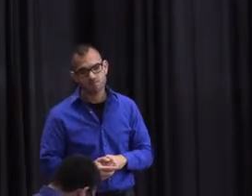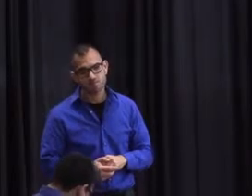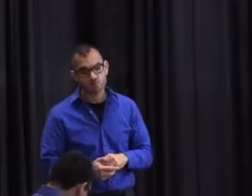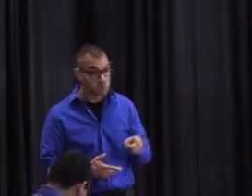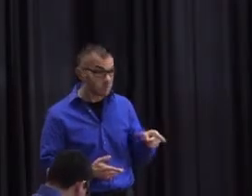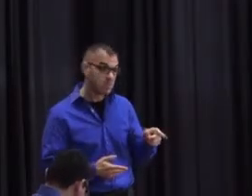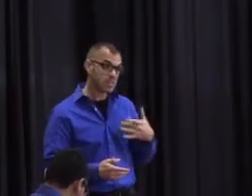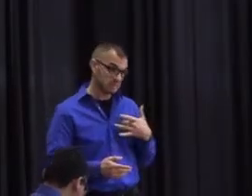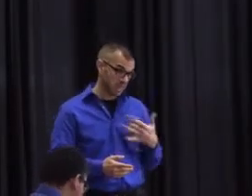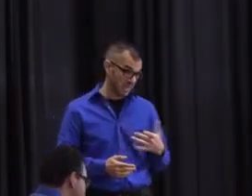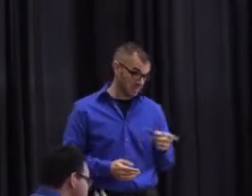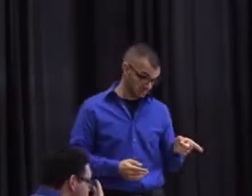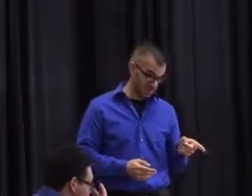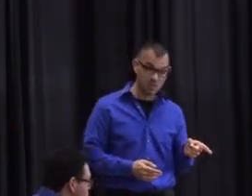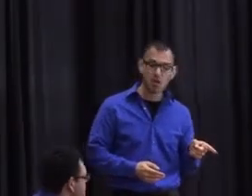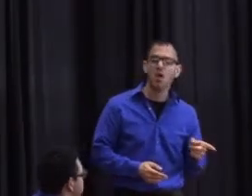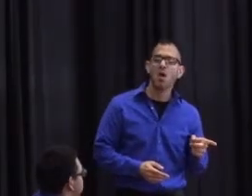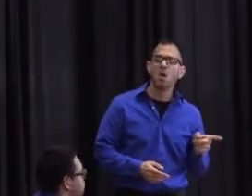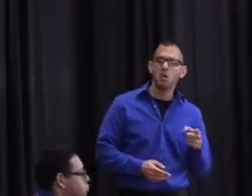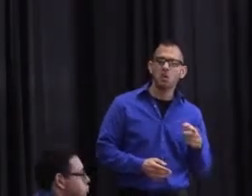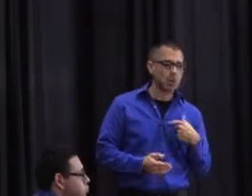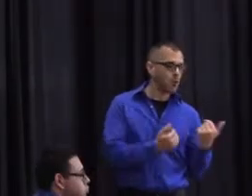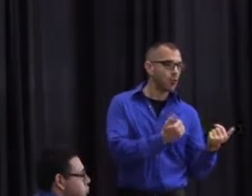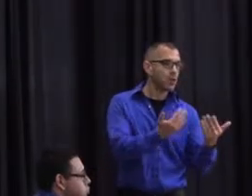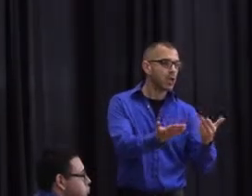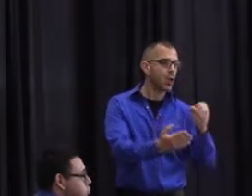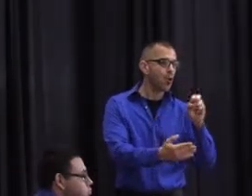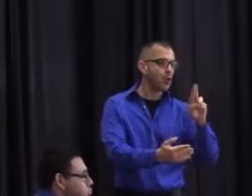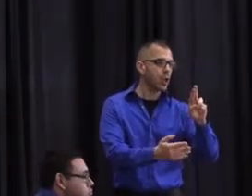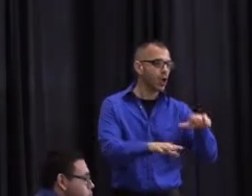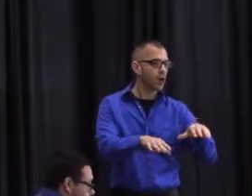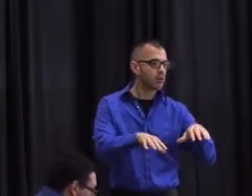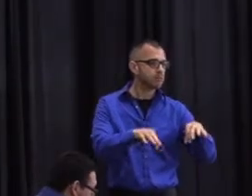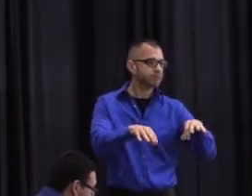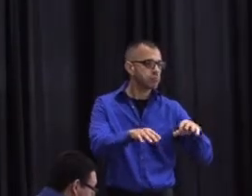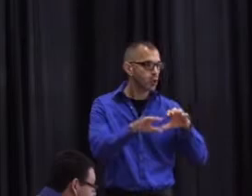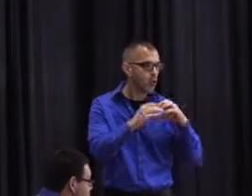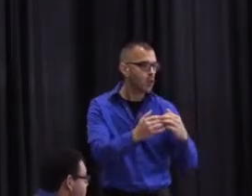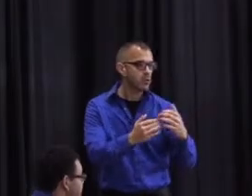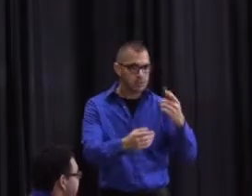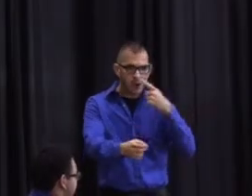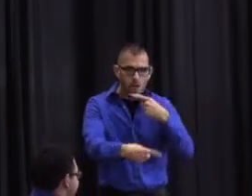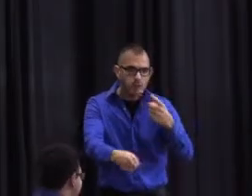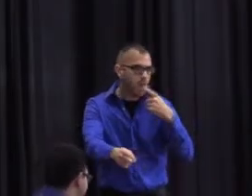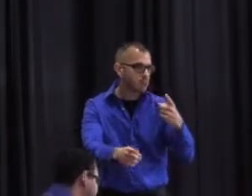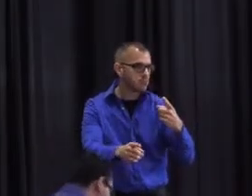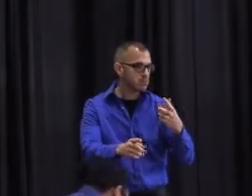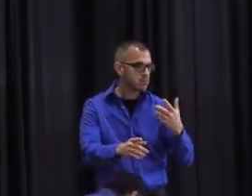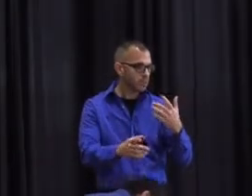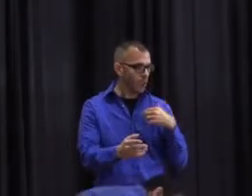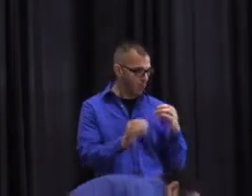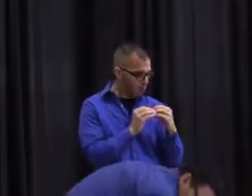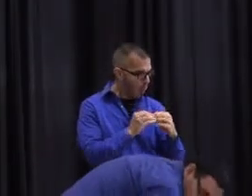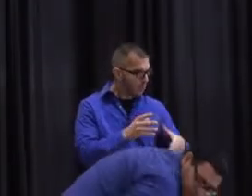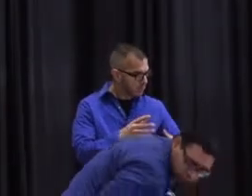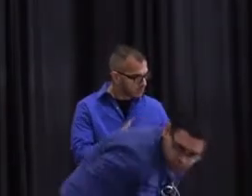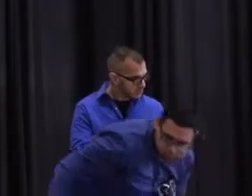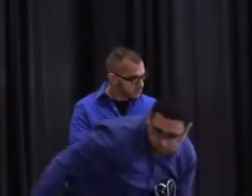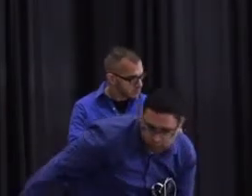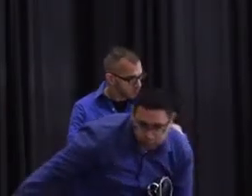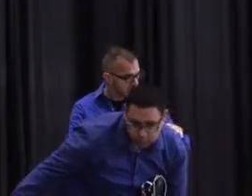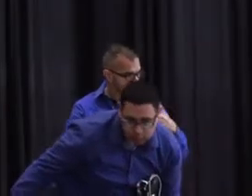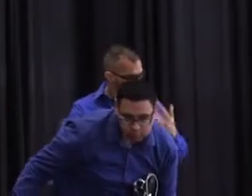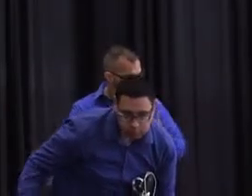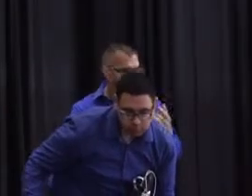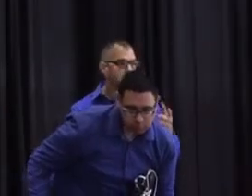be much more likely to recommend the OER courses. The students wanted more of them. The students even went on to